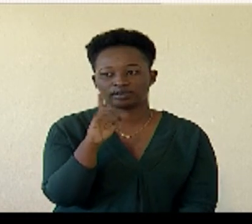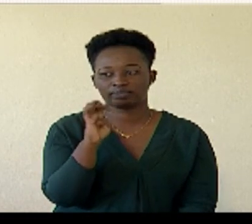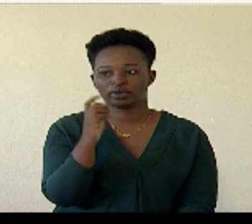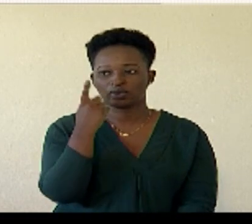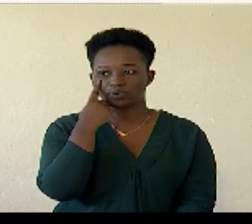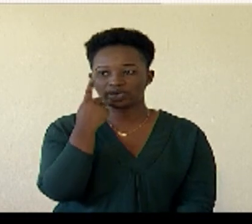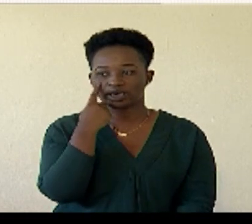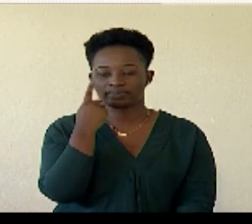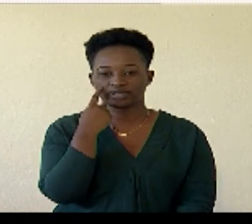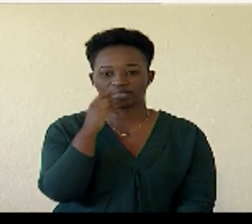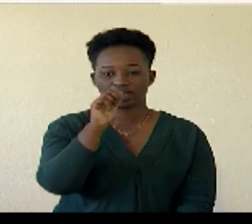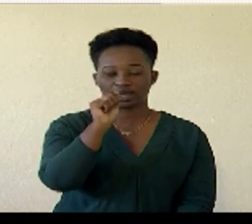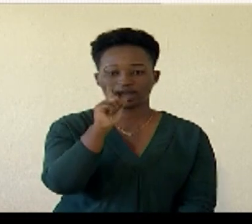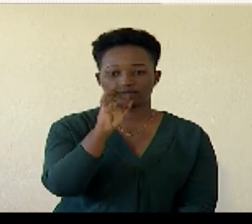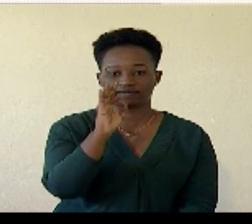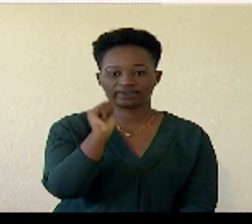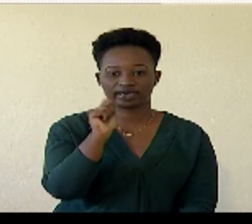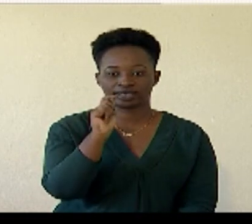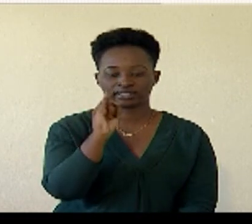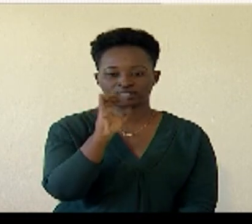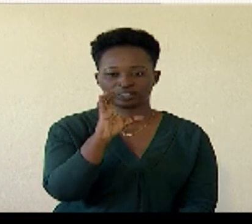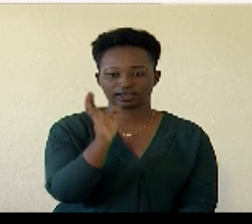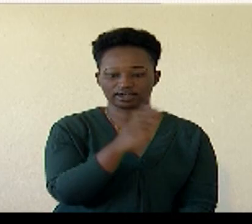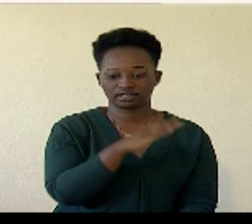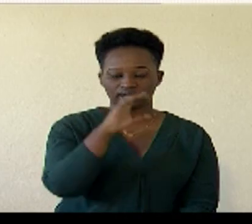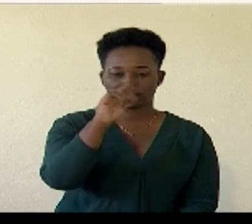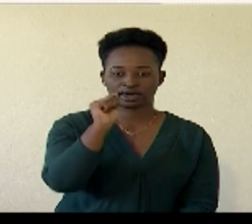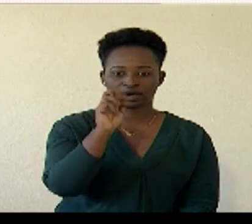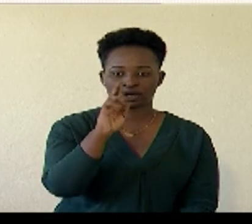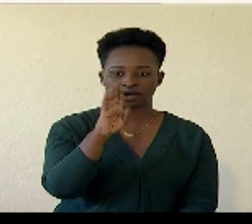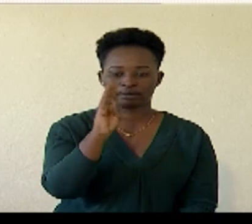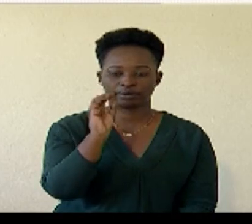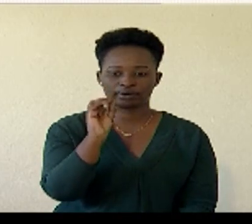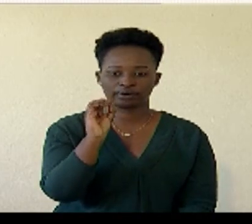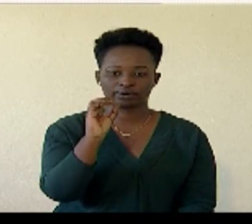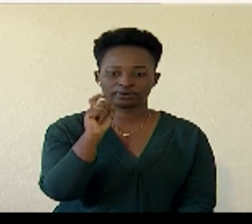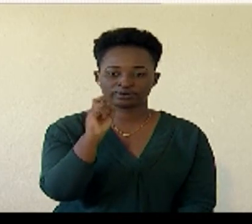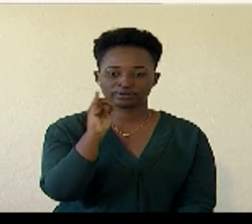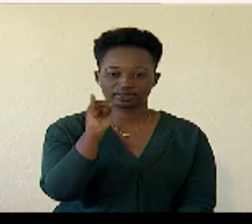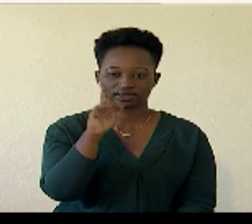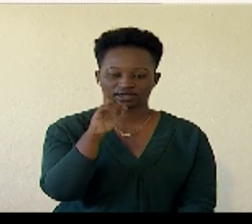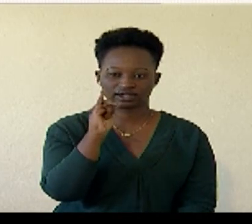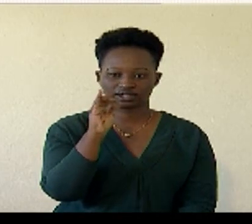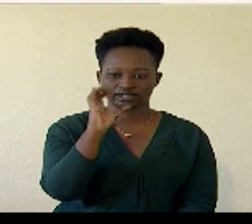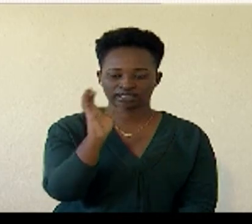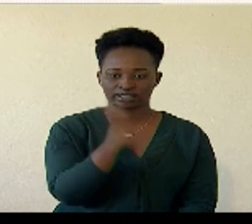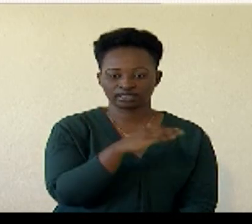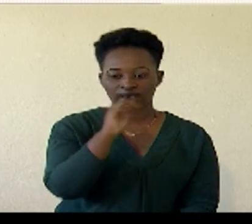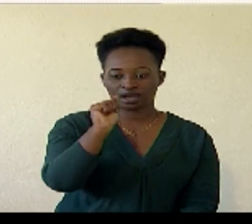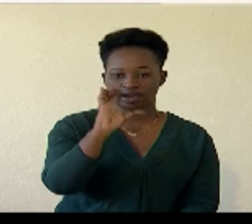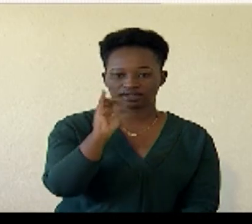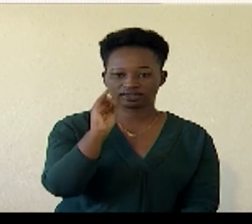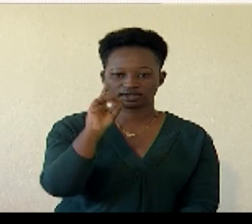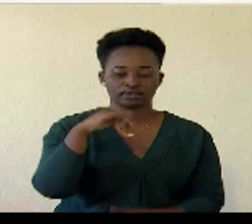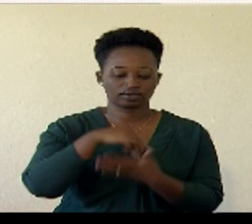carboxylic acids, the carboxylic acids are more soluble because they form strong hydrogen